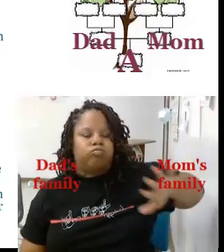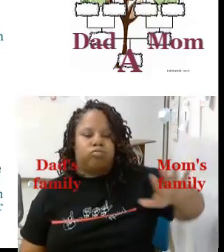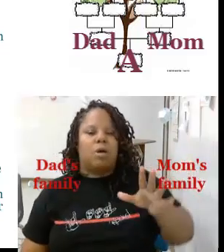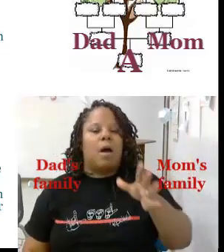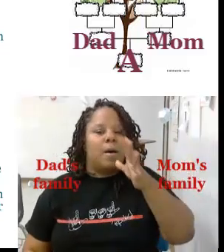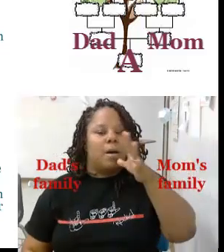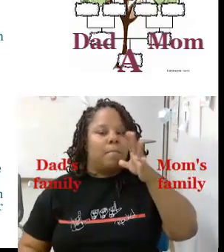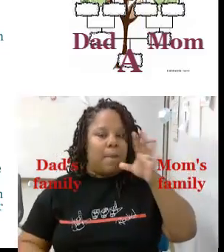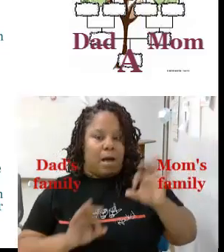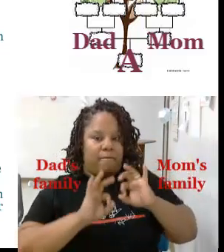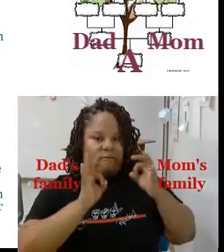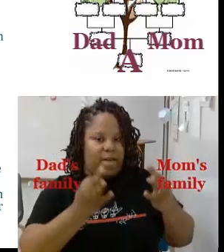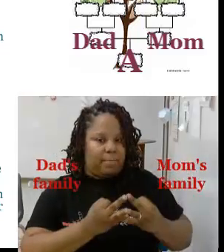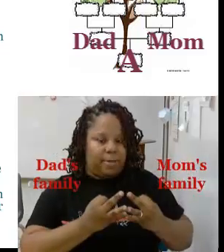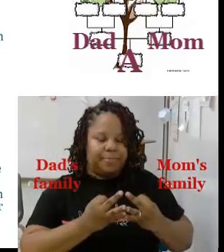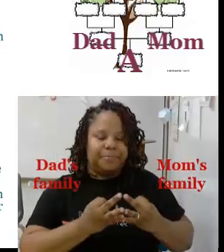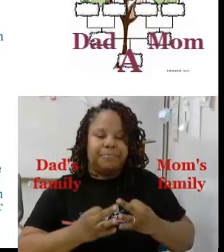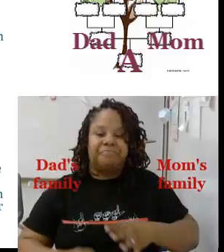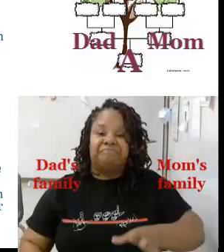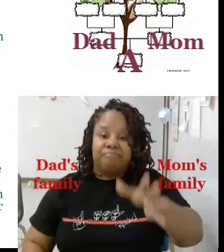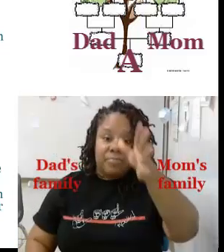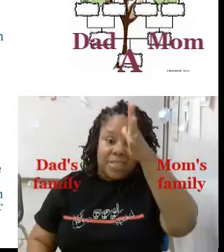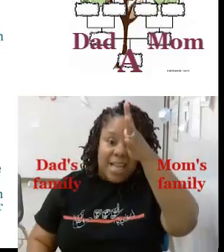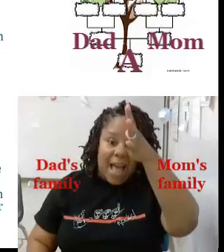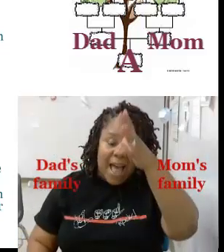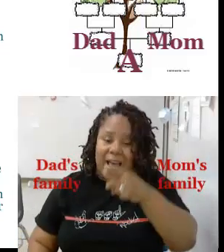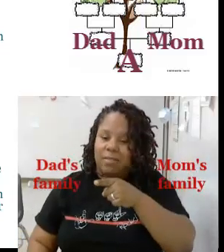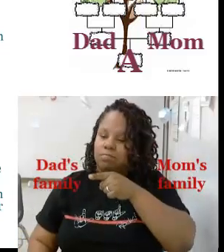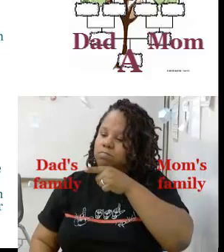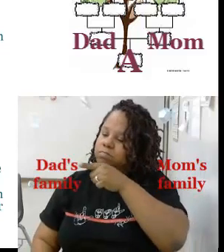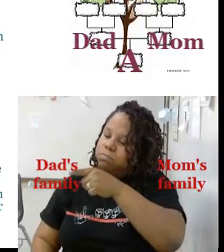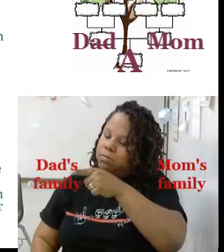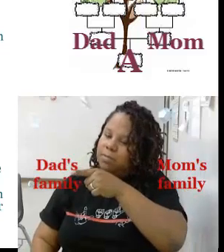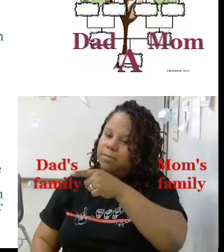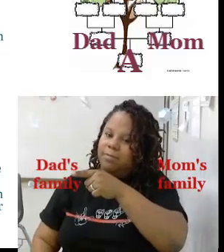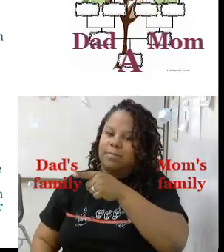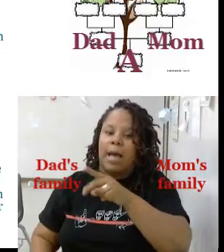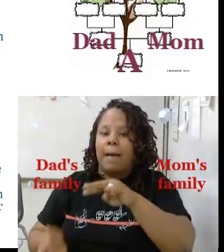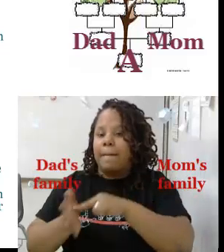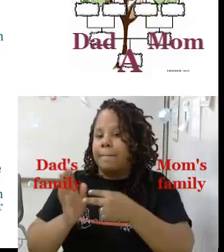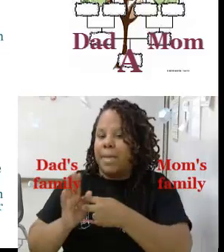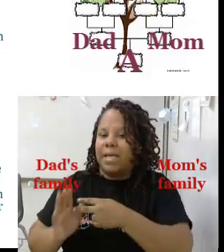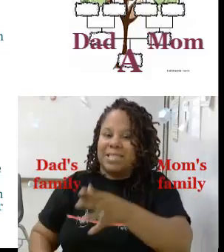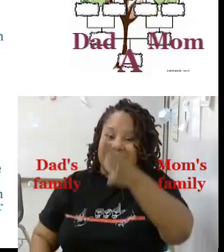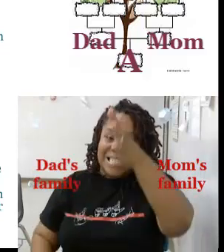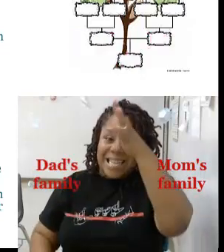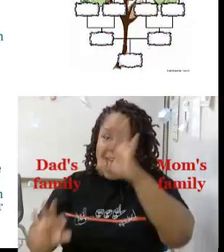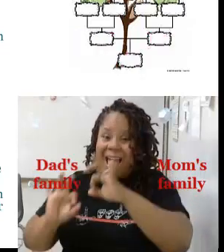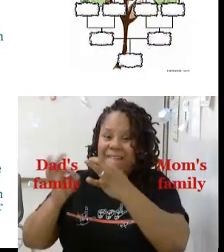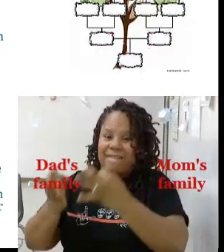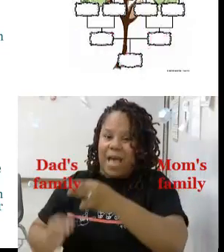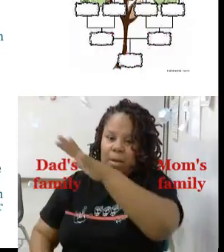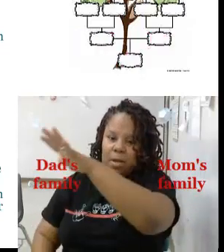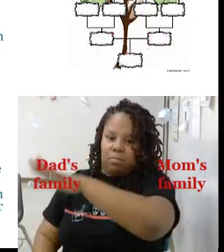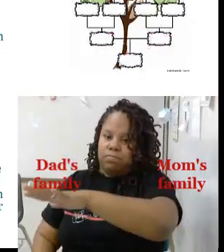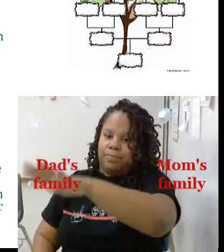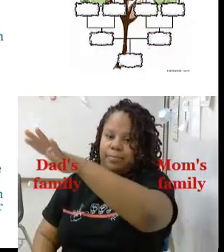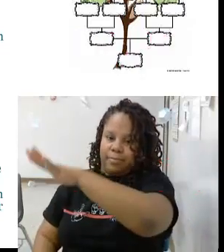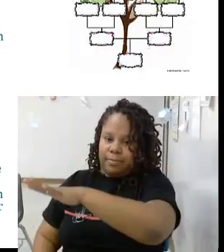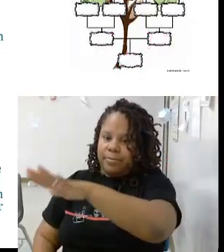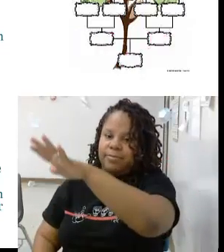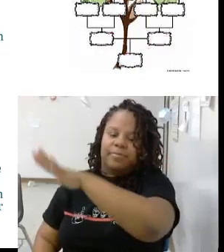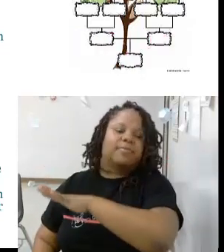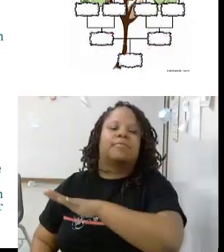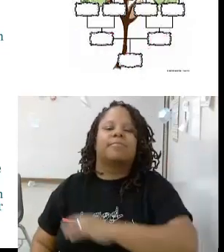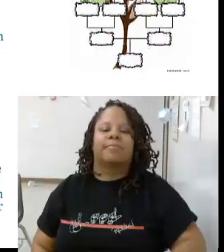left of point A, then any paternal side or any of your father's family will be on that side. So again, you have to remember where you have placed them, because that could